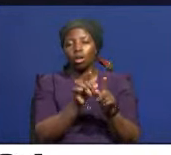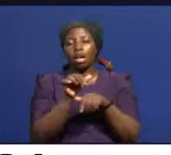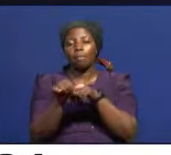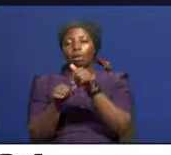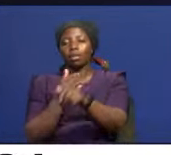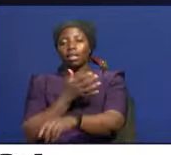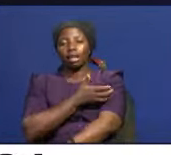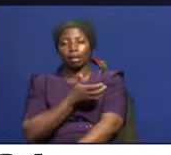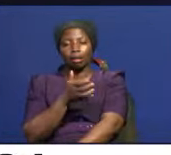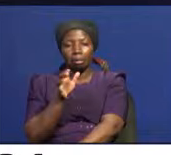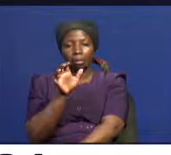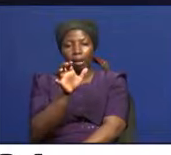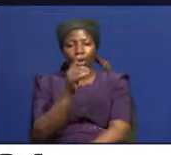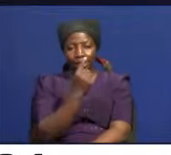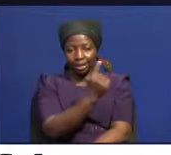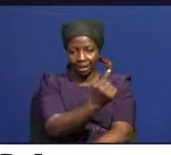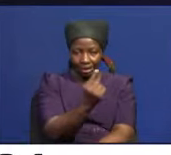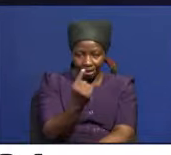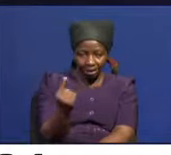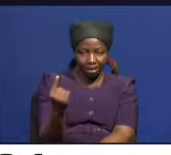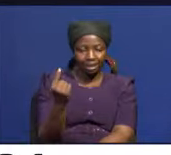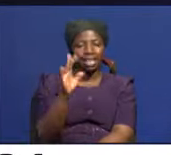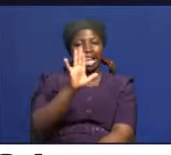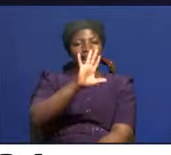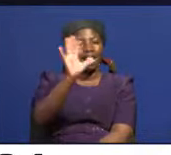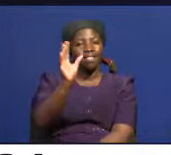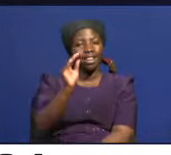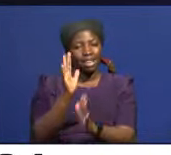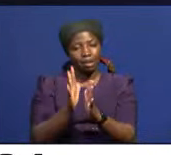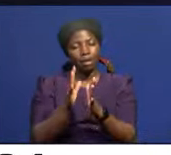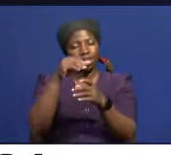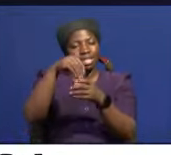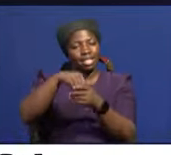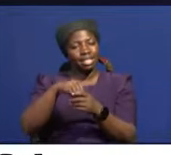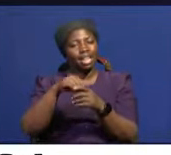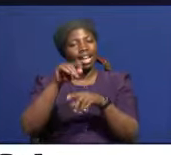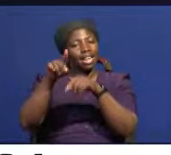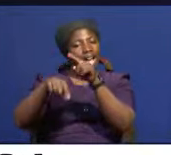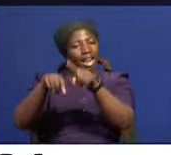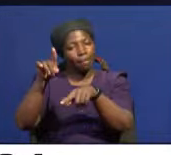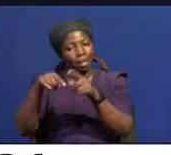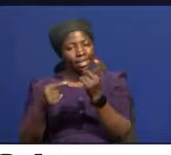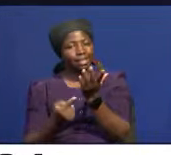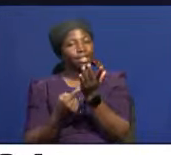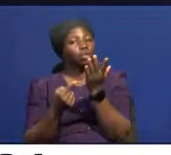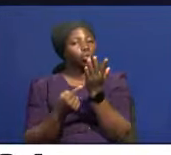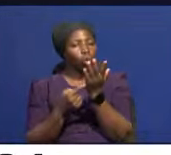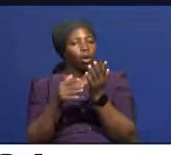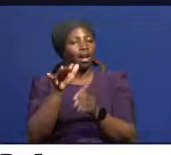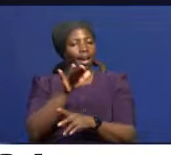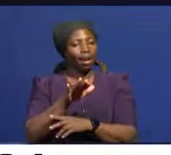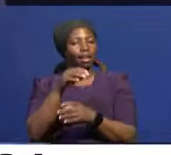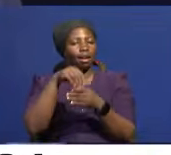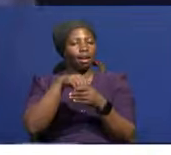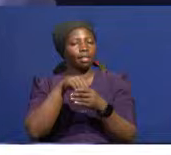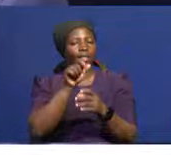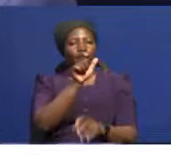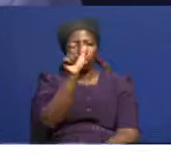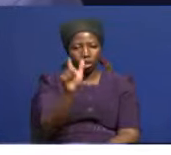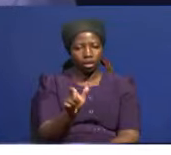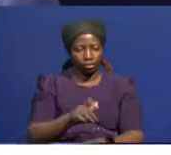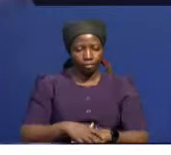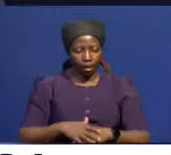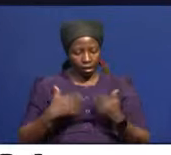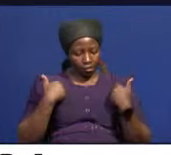empowering every citizen in a dynamic digital landscape across our continent.